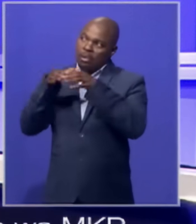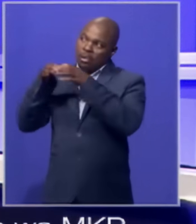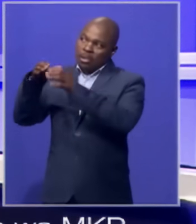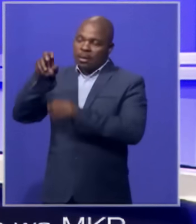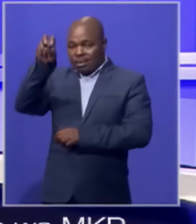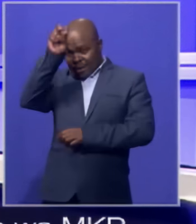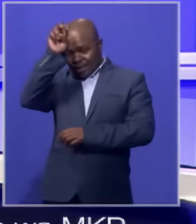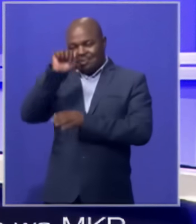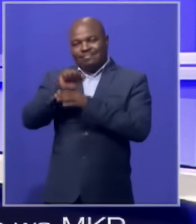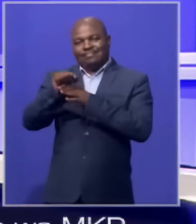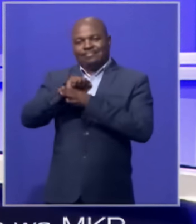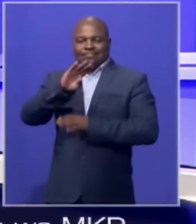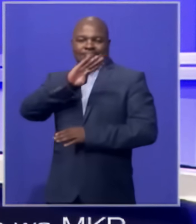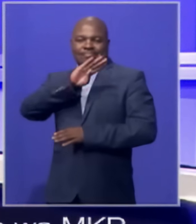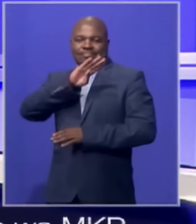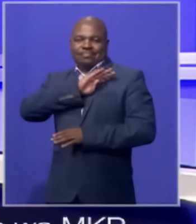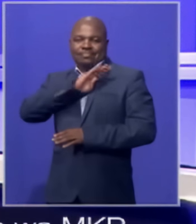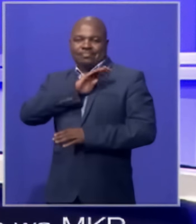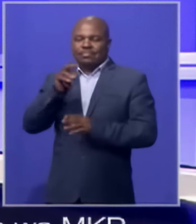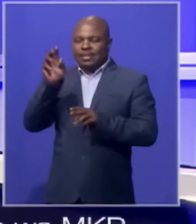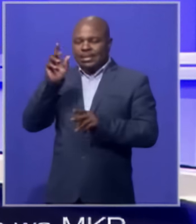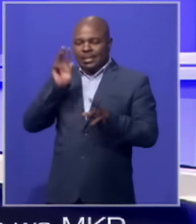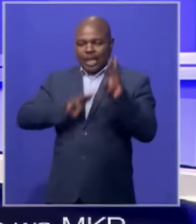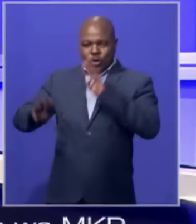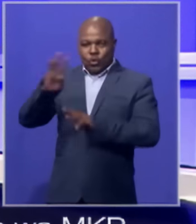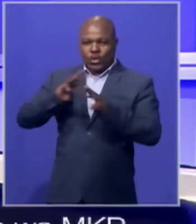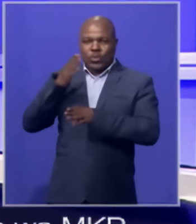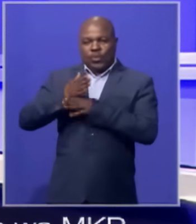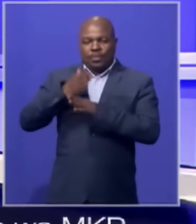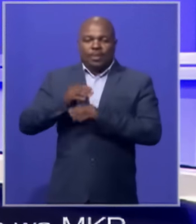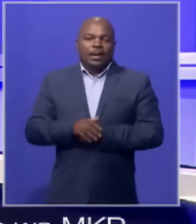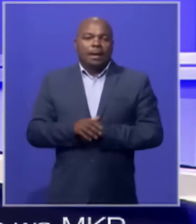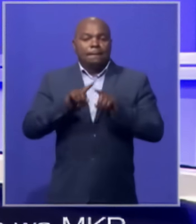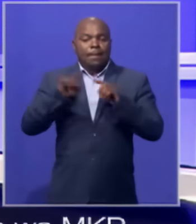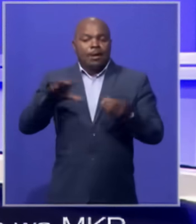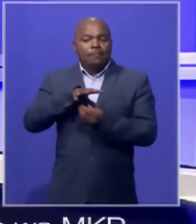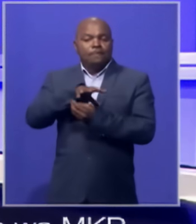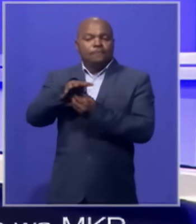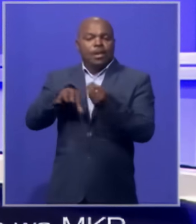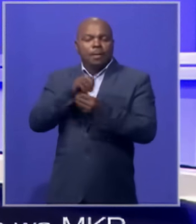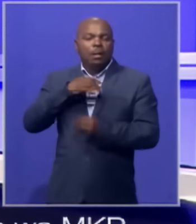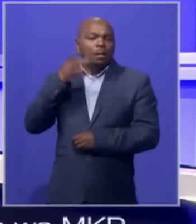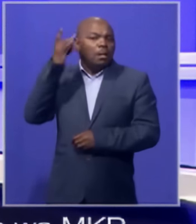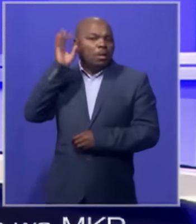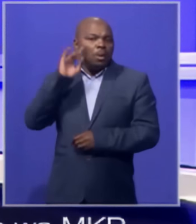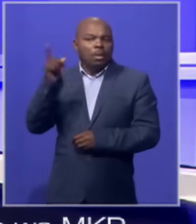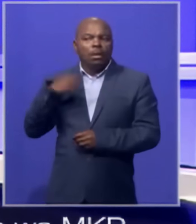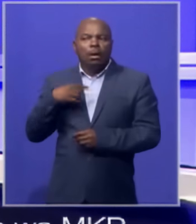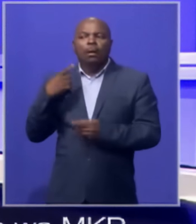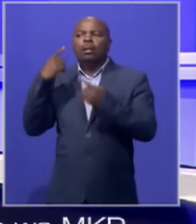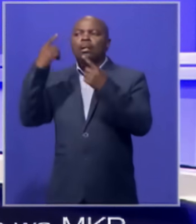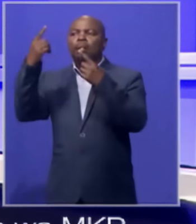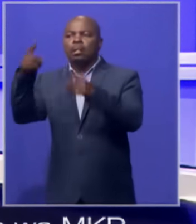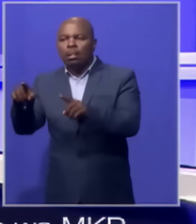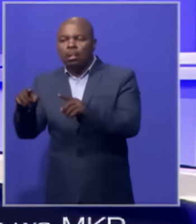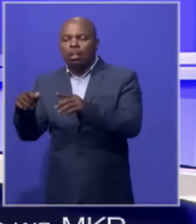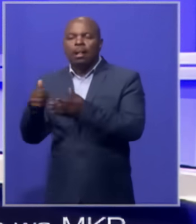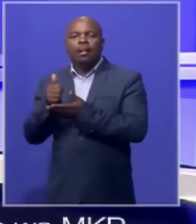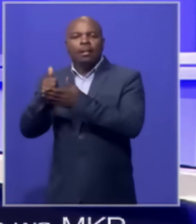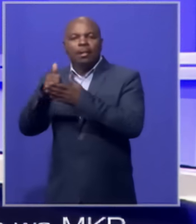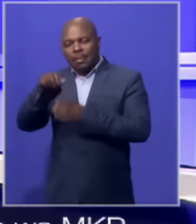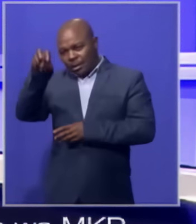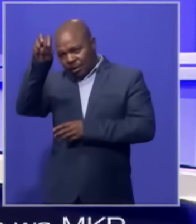ba tšhireletšo. Le ge go le bjalo ba malapa ao ba re ba ile ba botša gore bana ba bona ba ya go lwantšha ntwa yeo e lego magareng ga Russia